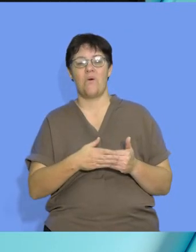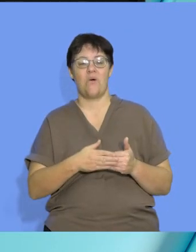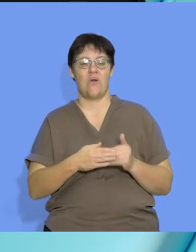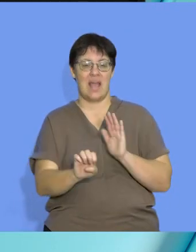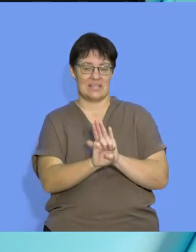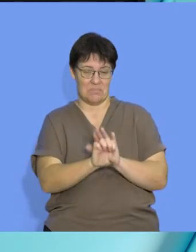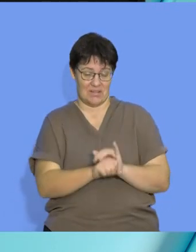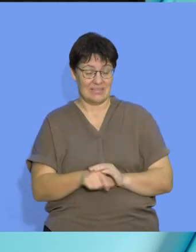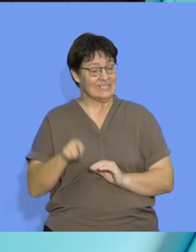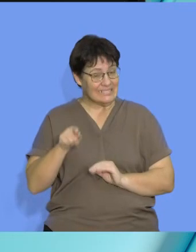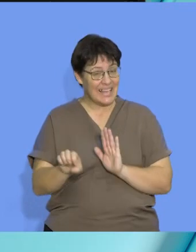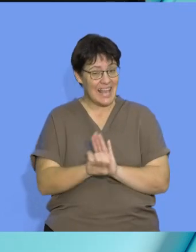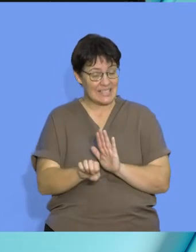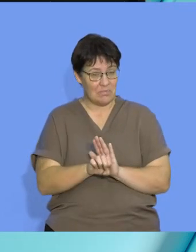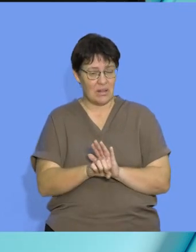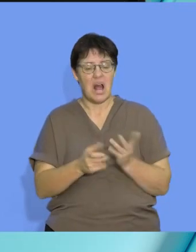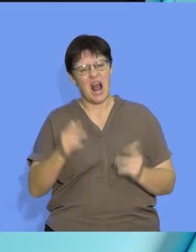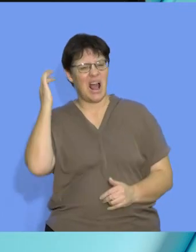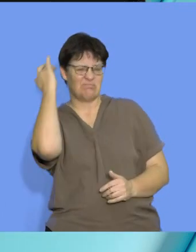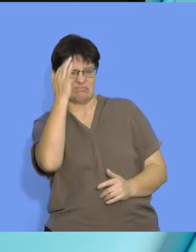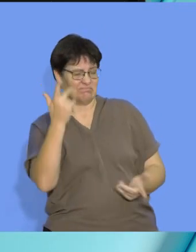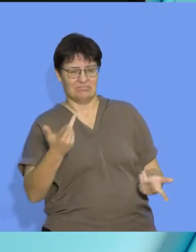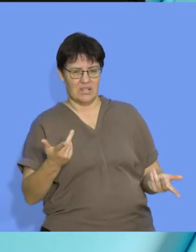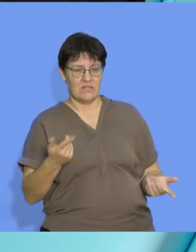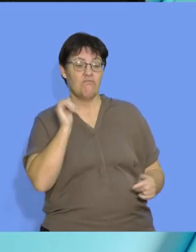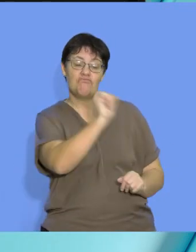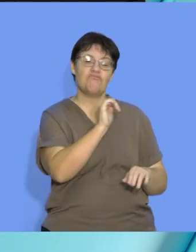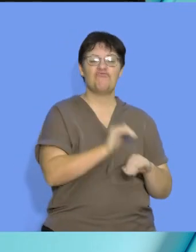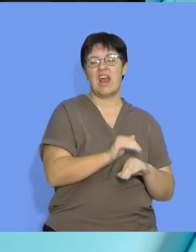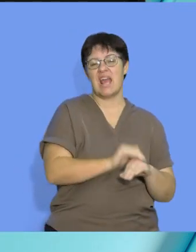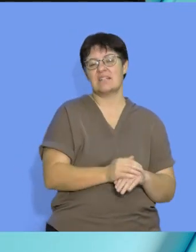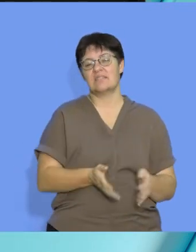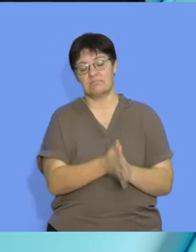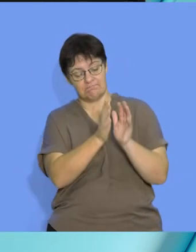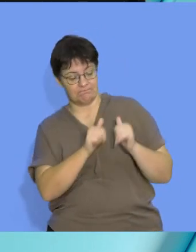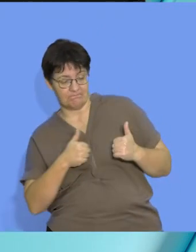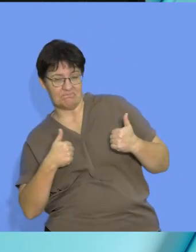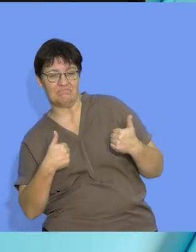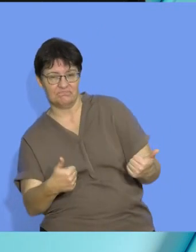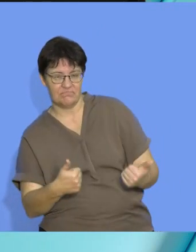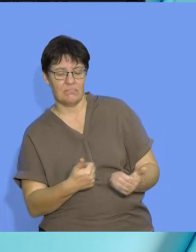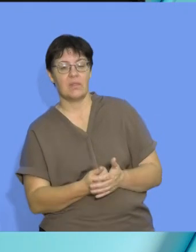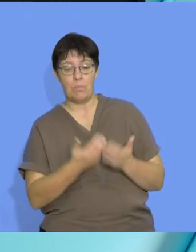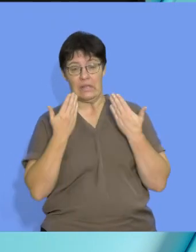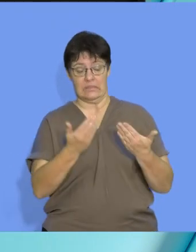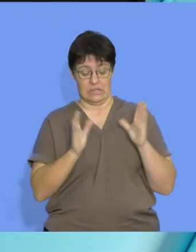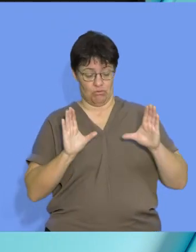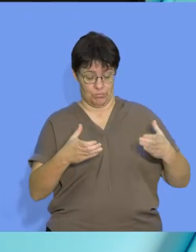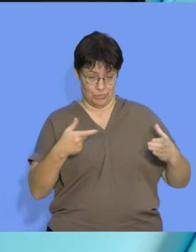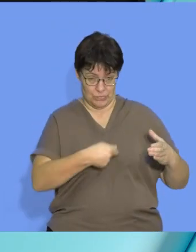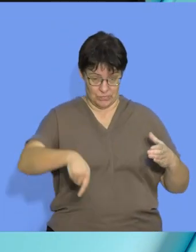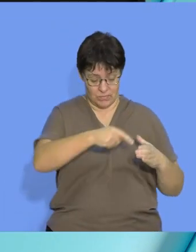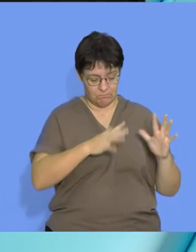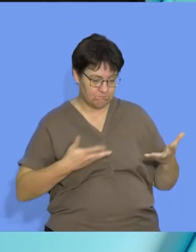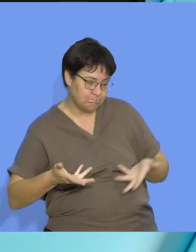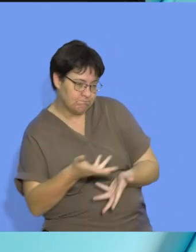This example is a hypothetical one. If you and some friends were going to sit down and have a study group.